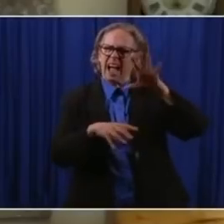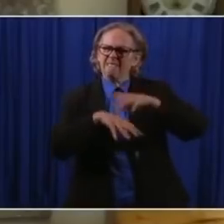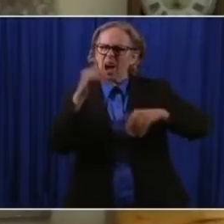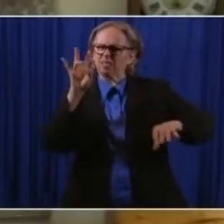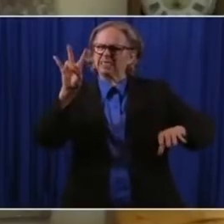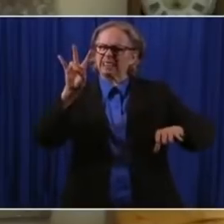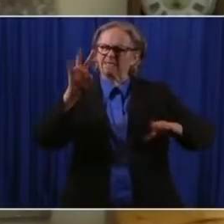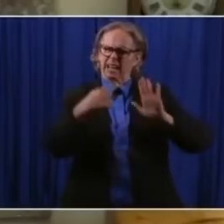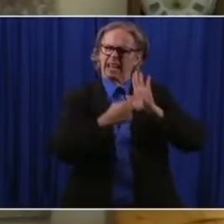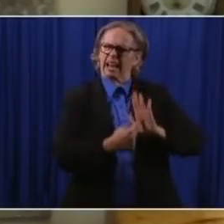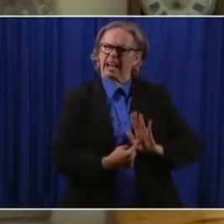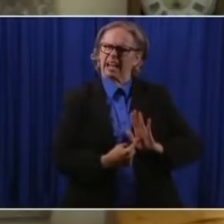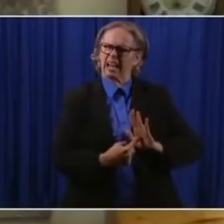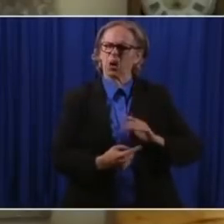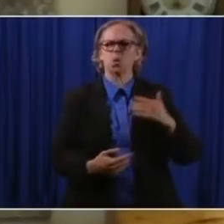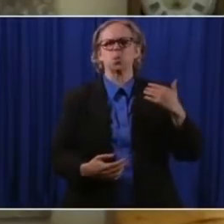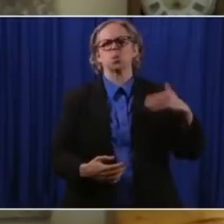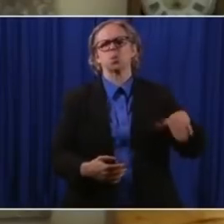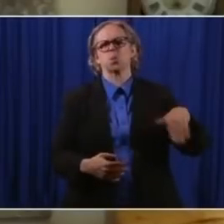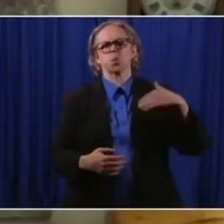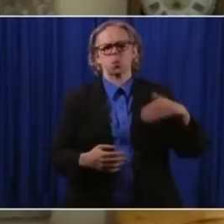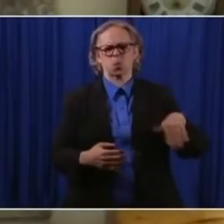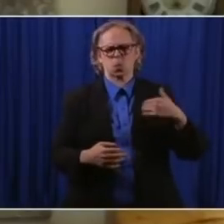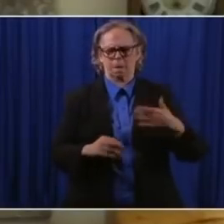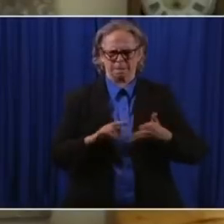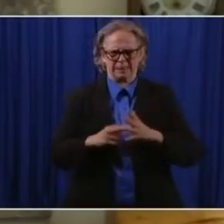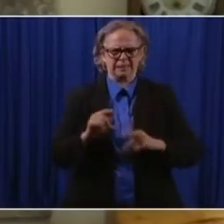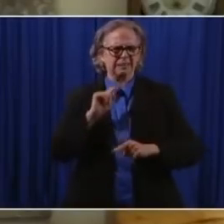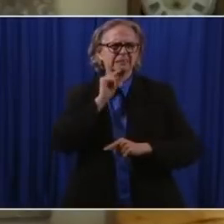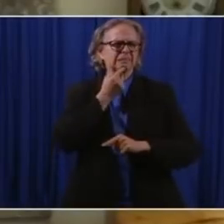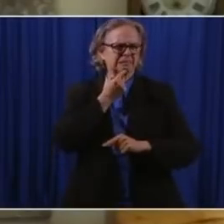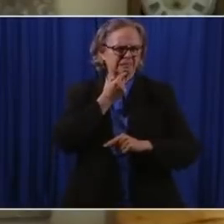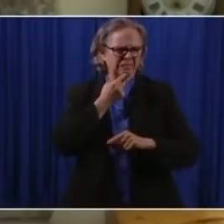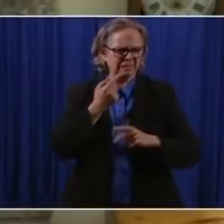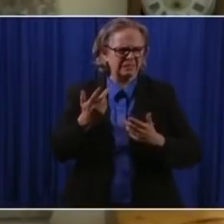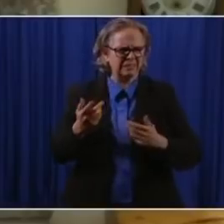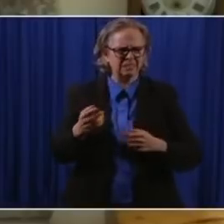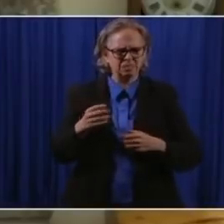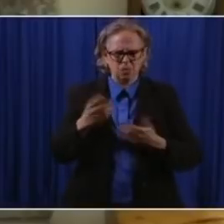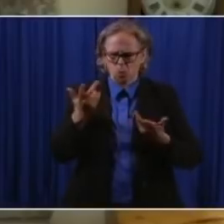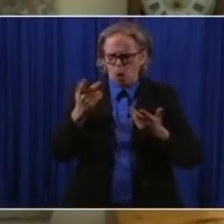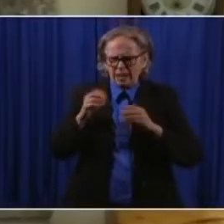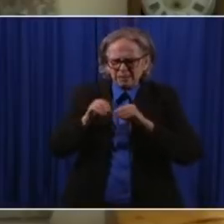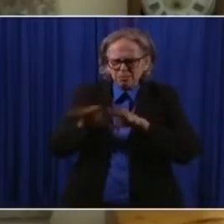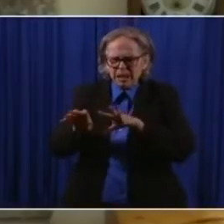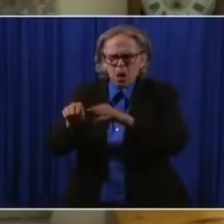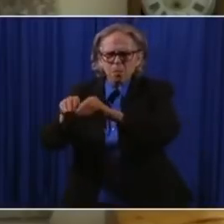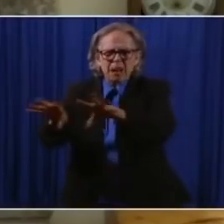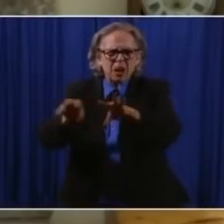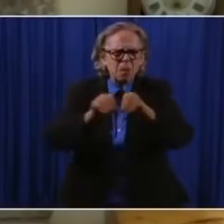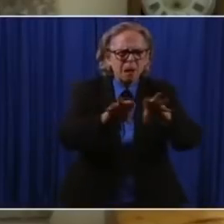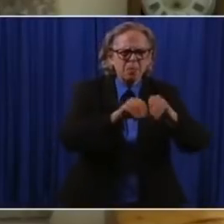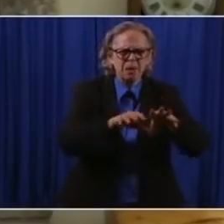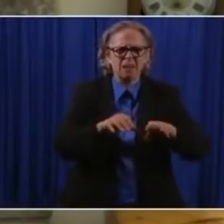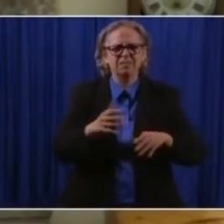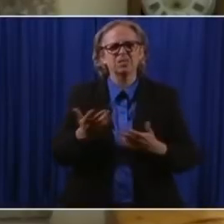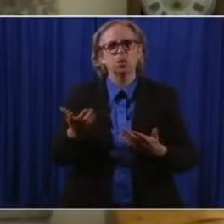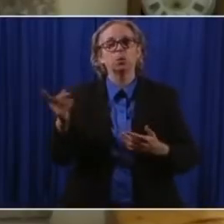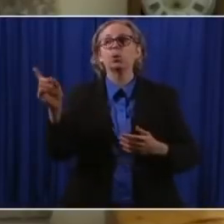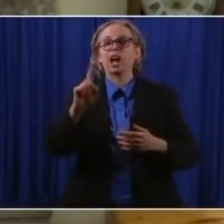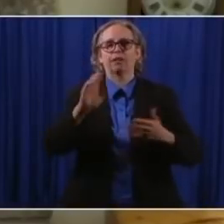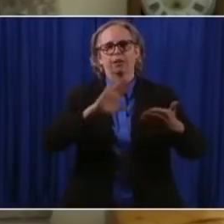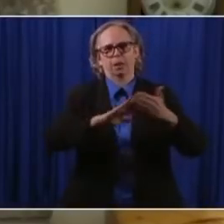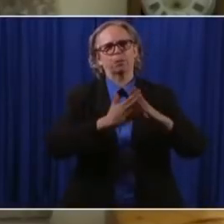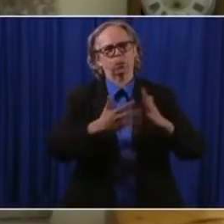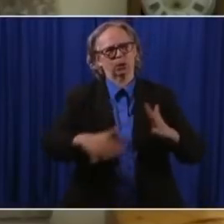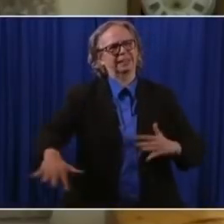County. Although there are limited small outbreaks, the majority of spread is in the community, and health officials told us